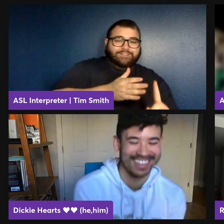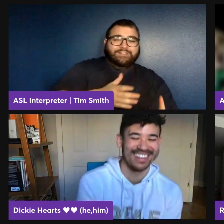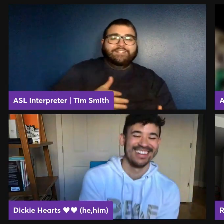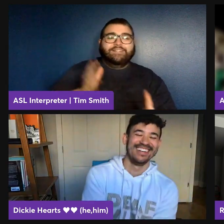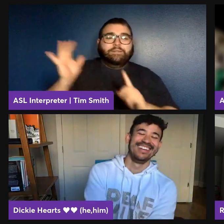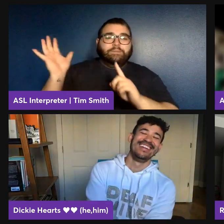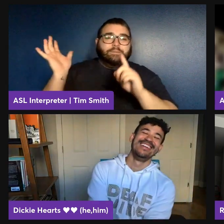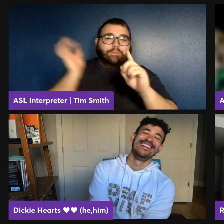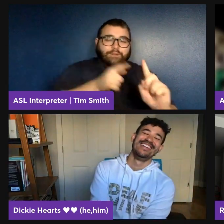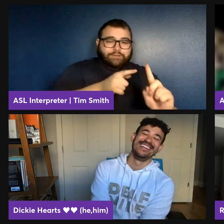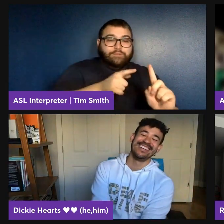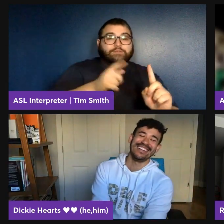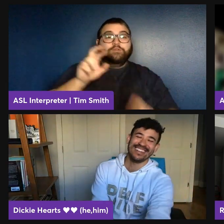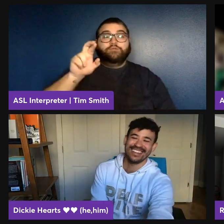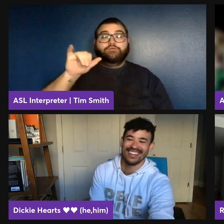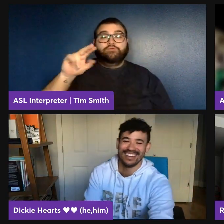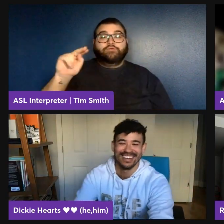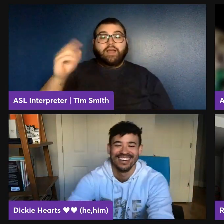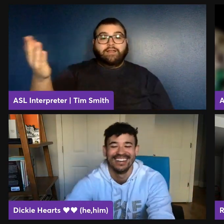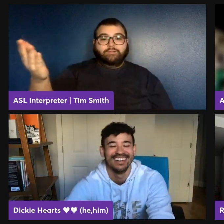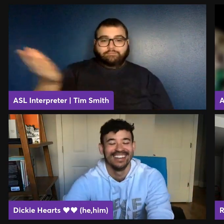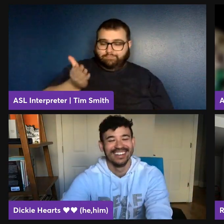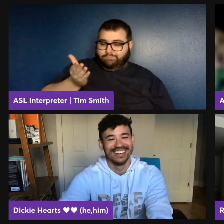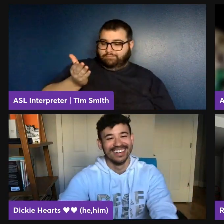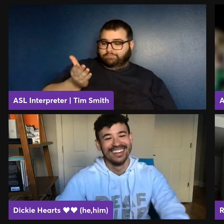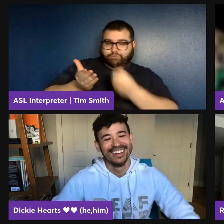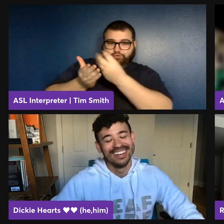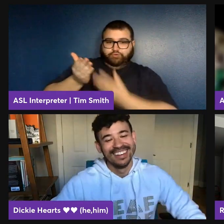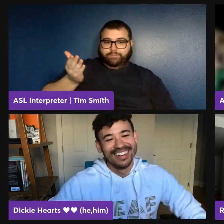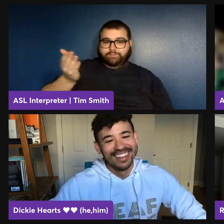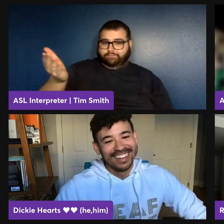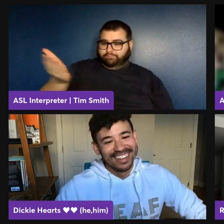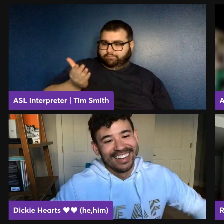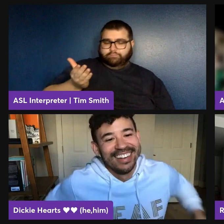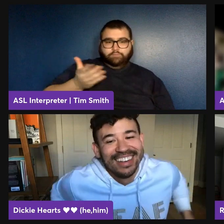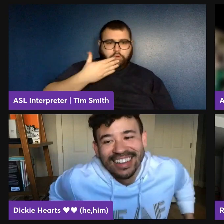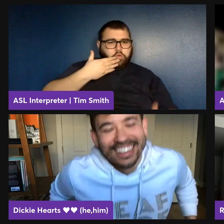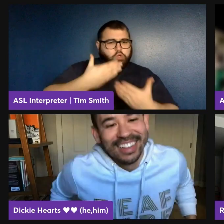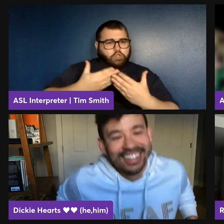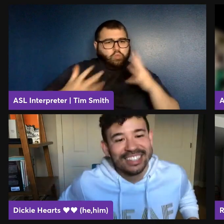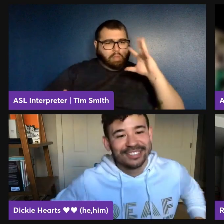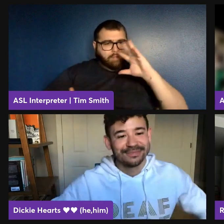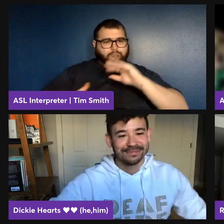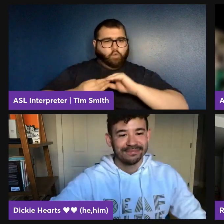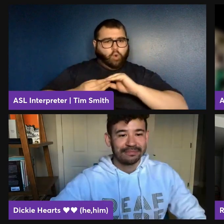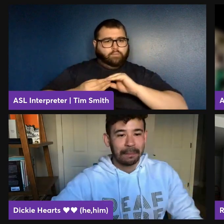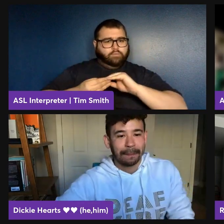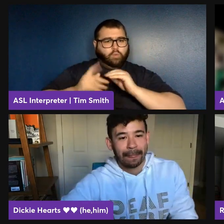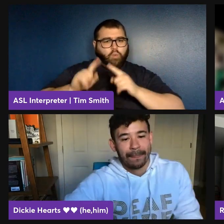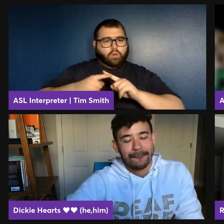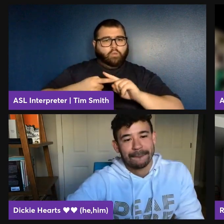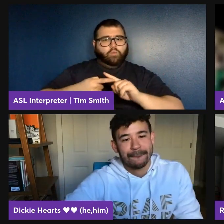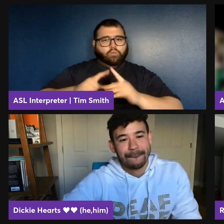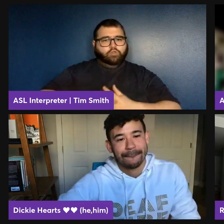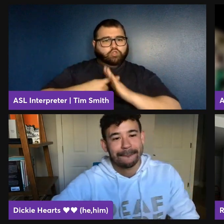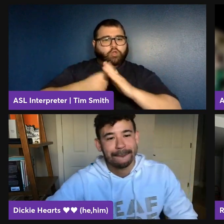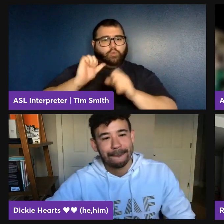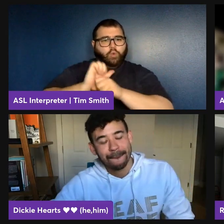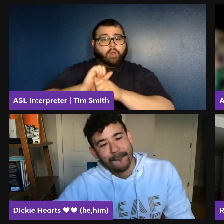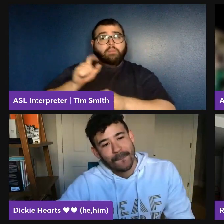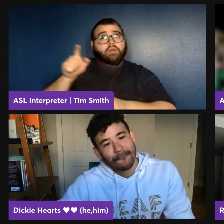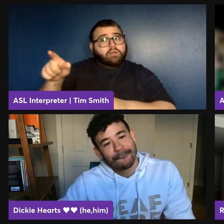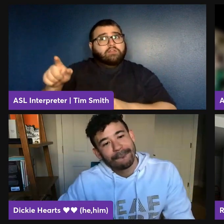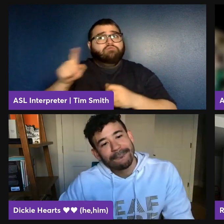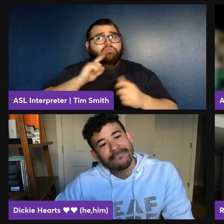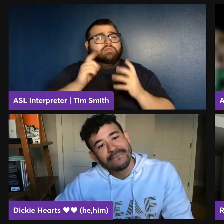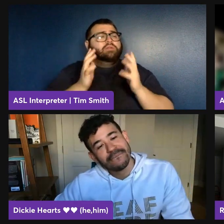Ryan had a script, obviously well-formed when we started working, but he really wanted to